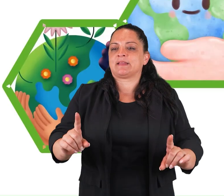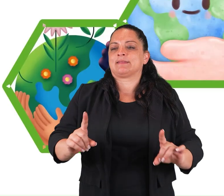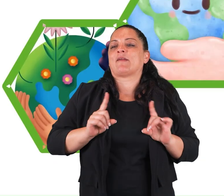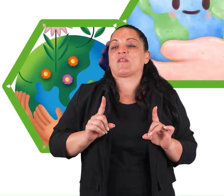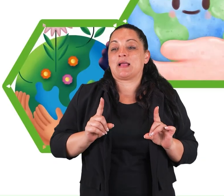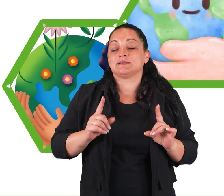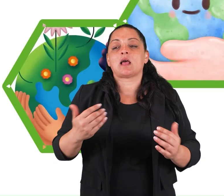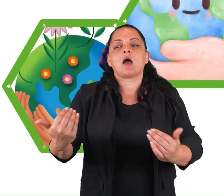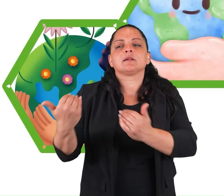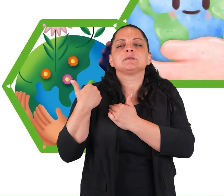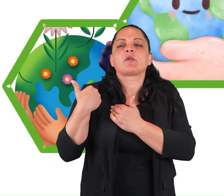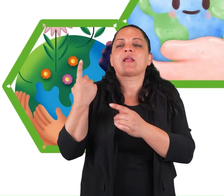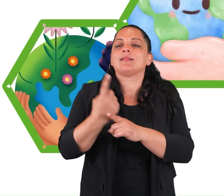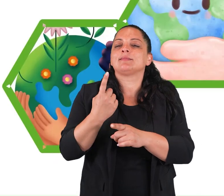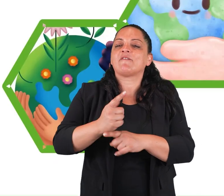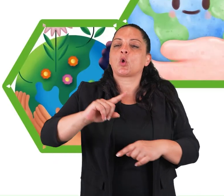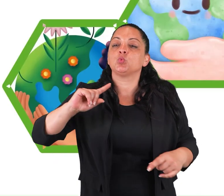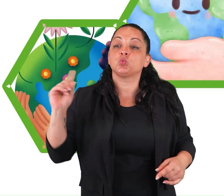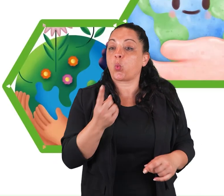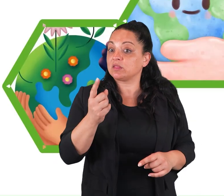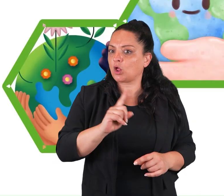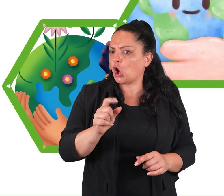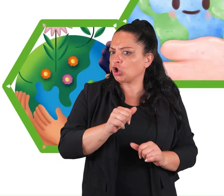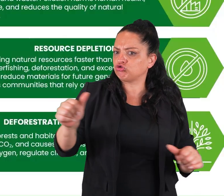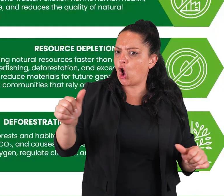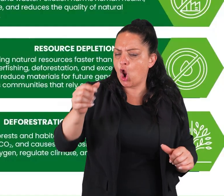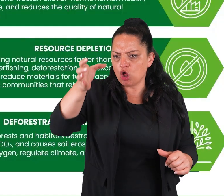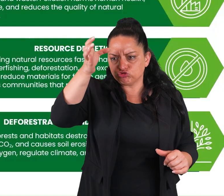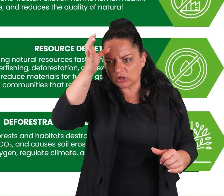just scientists or governments.